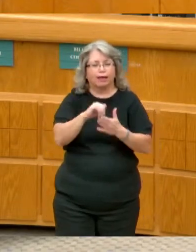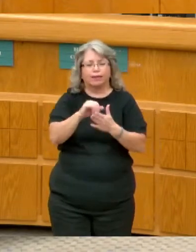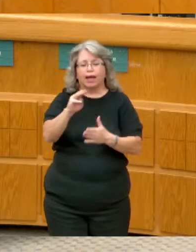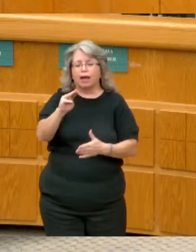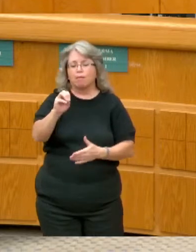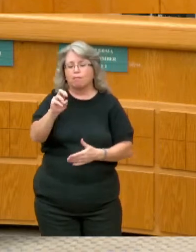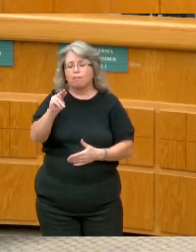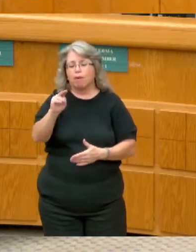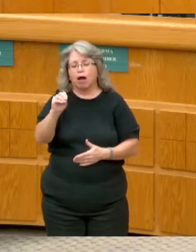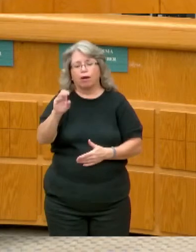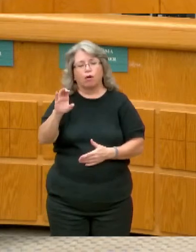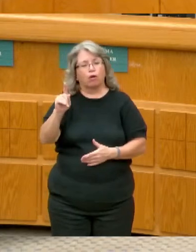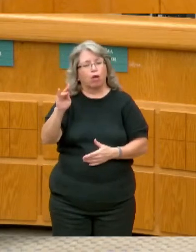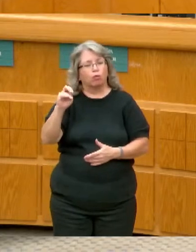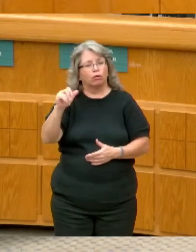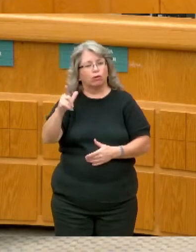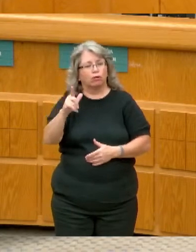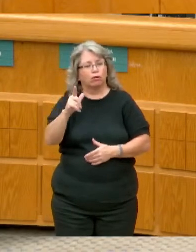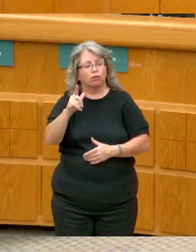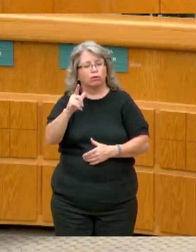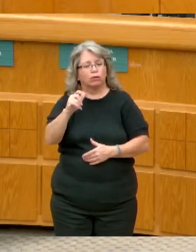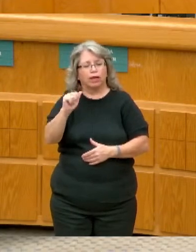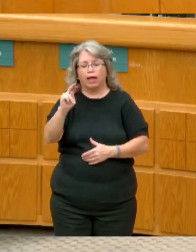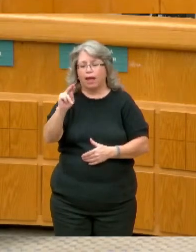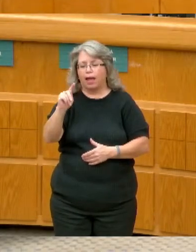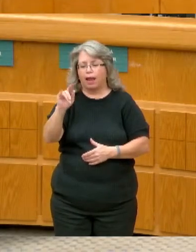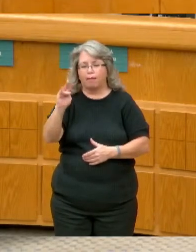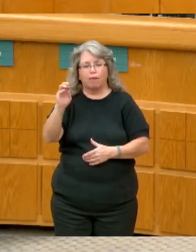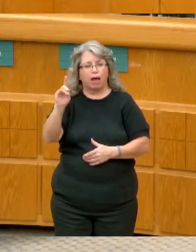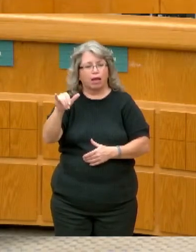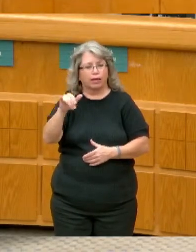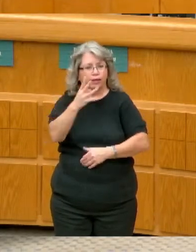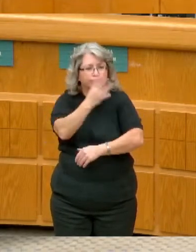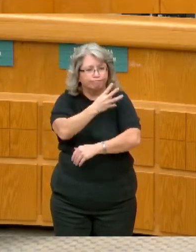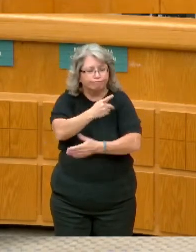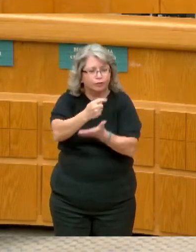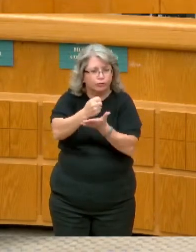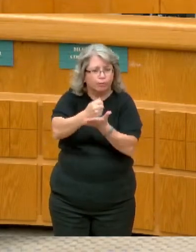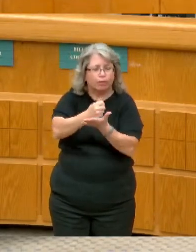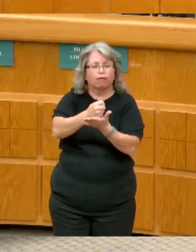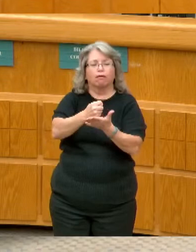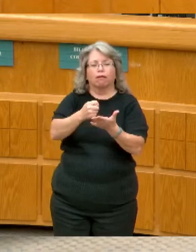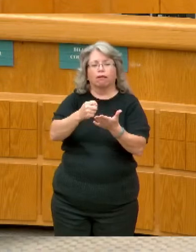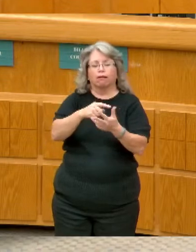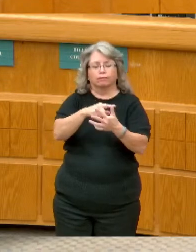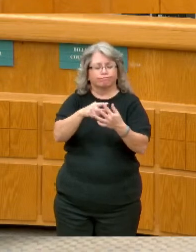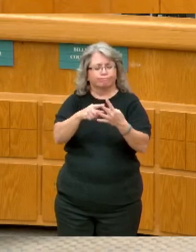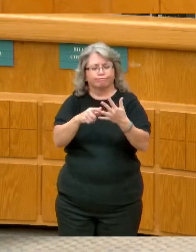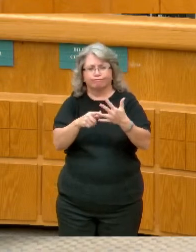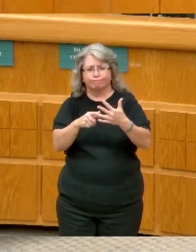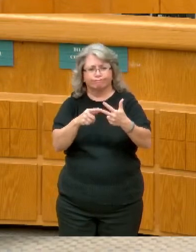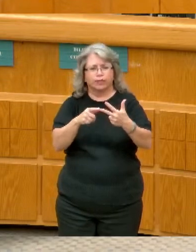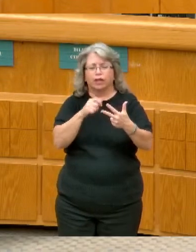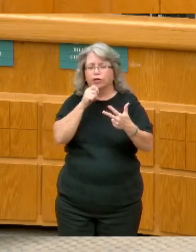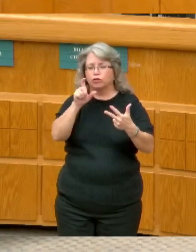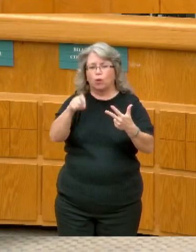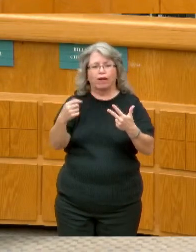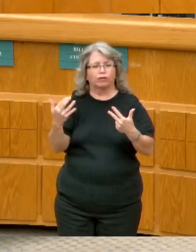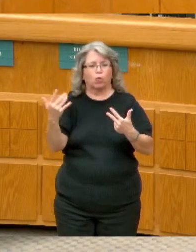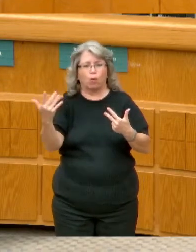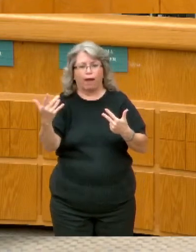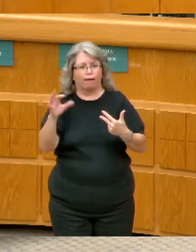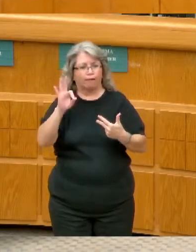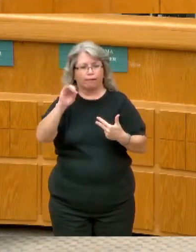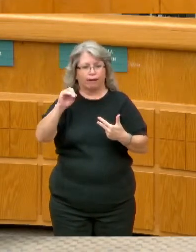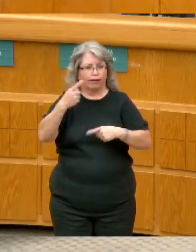it's convalescent plasma or if it's monoclonals like the Regencov or the Sotrovimab, you do not have to wait the 90